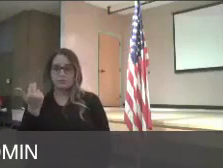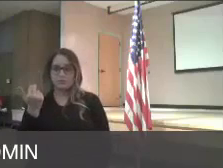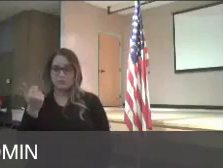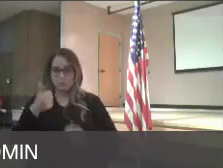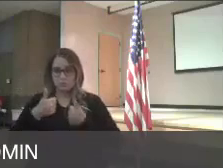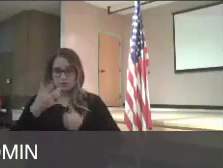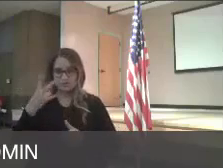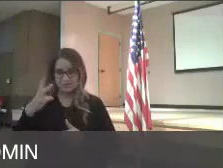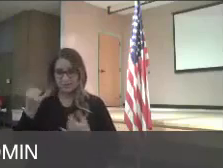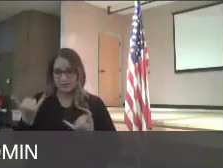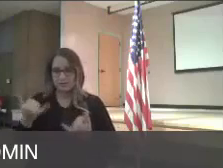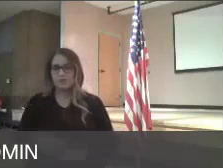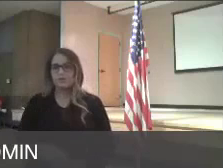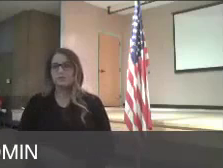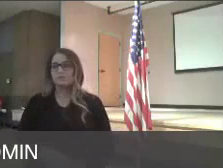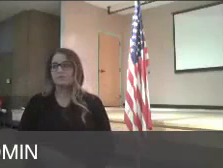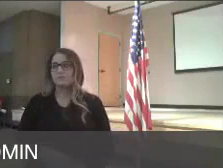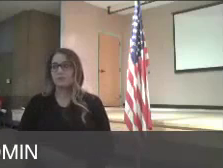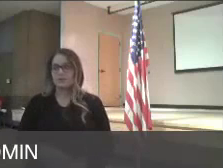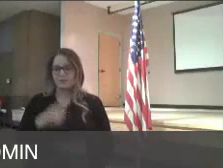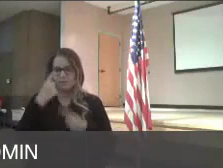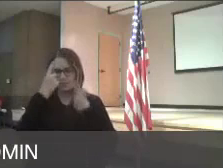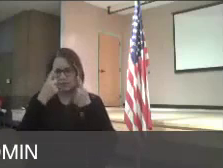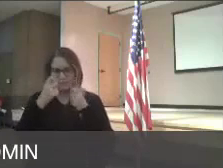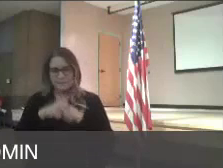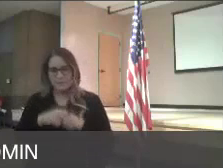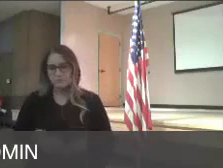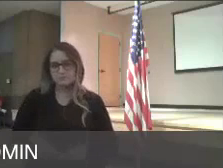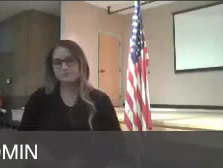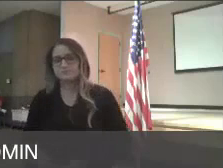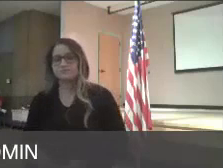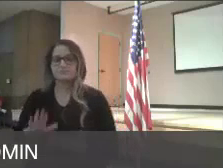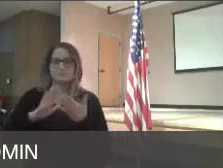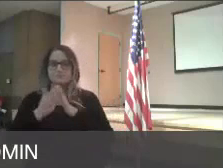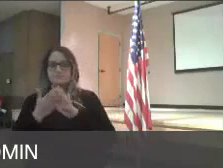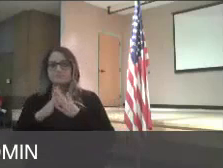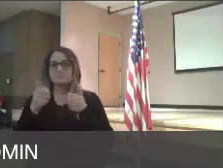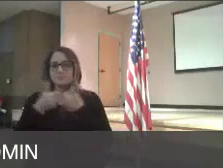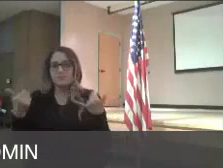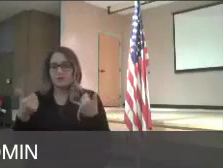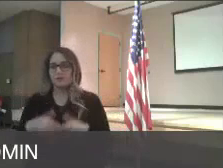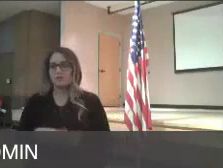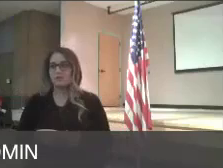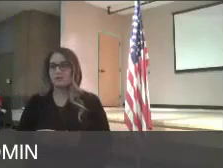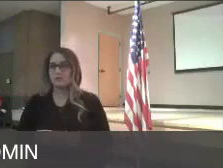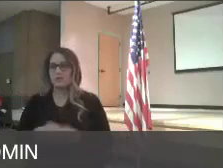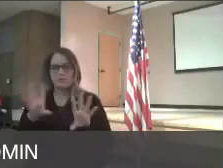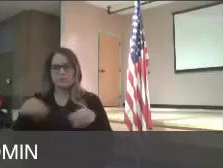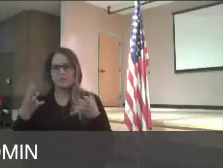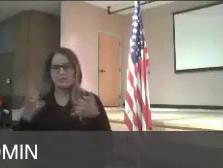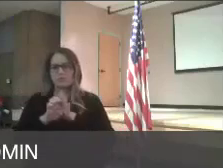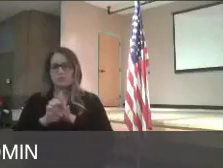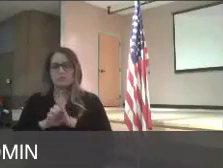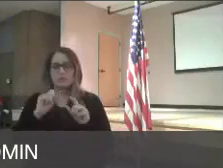LD-13, which is what 17 is now, instead of considering it in the cities, you've divided it up. I'll give